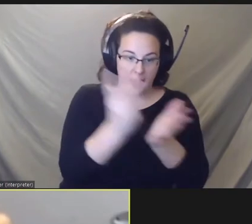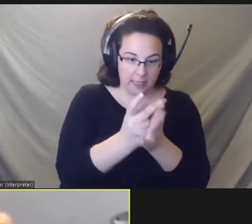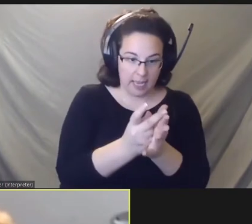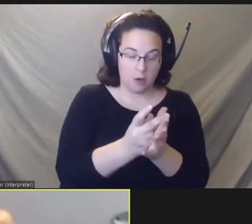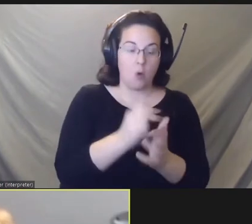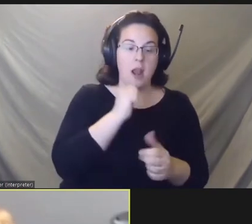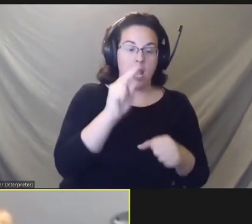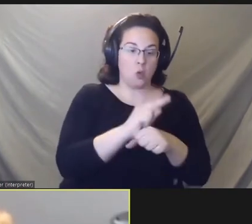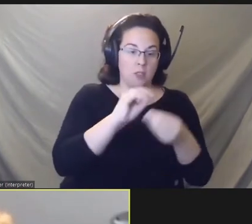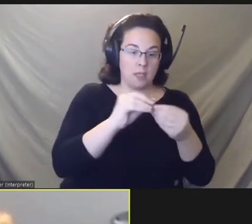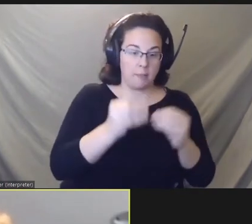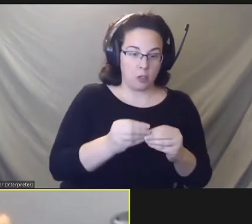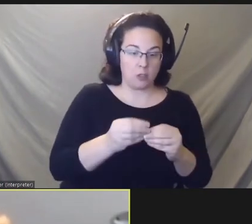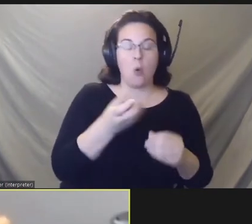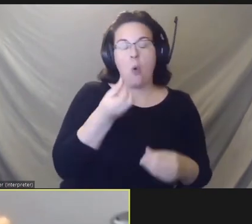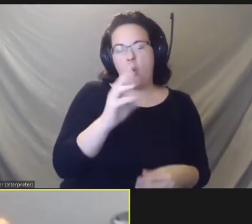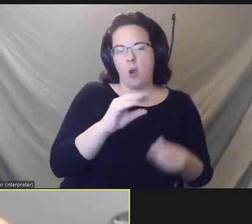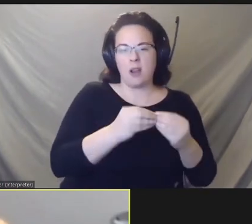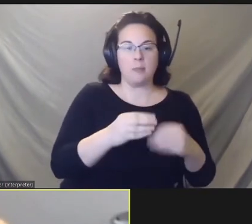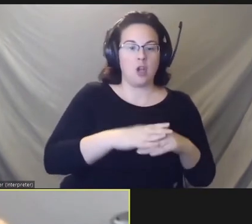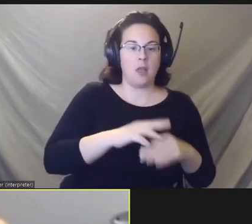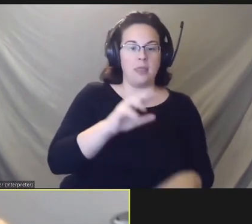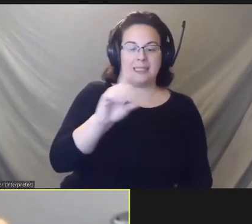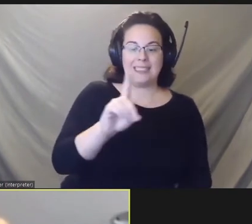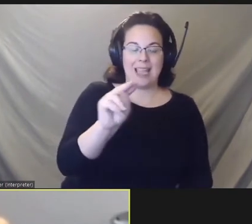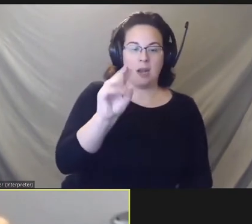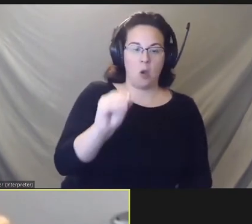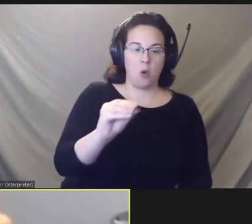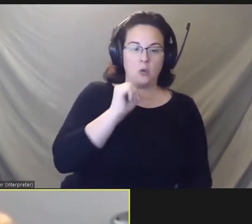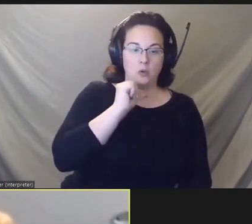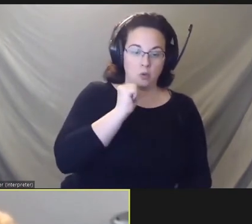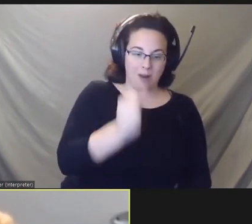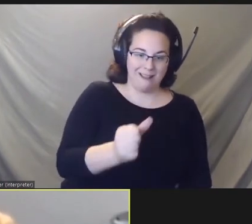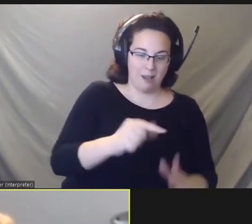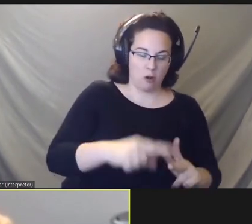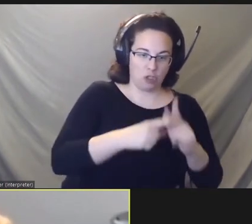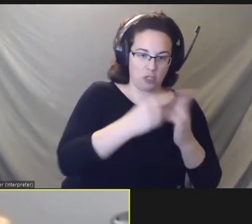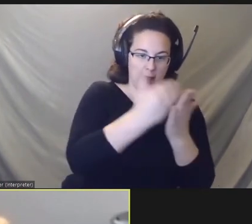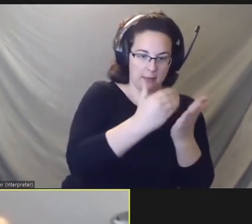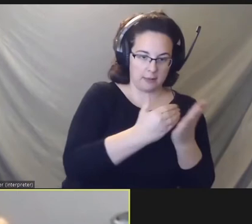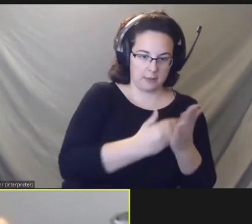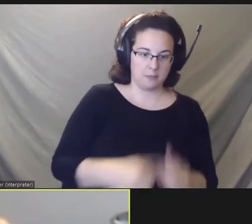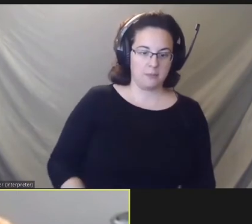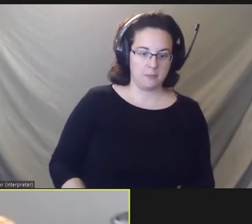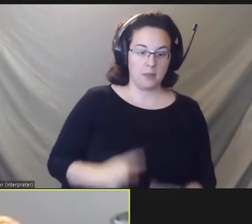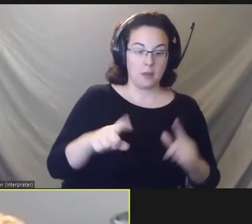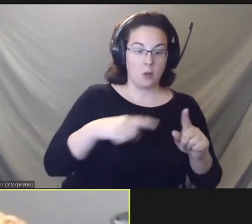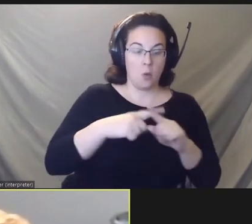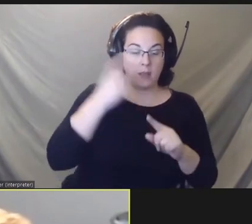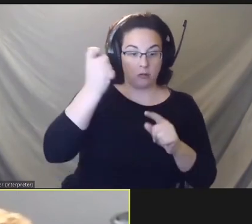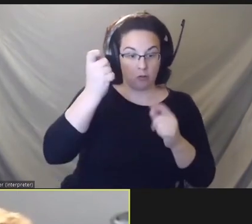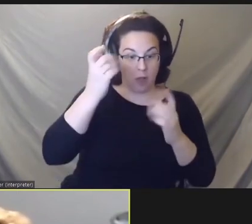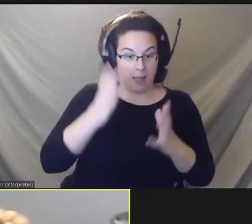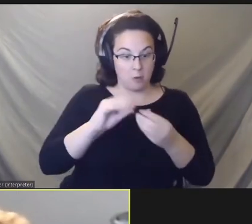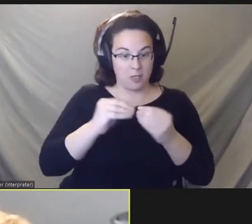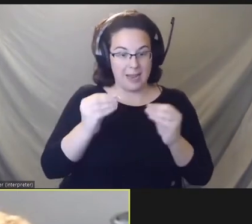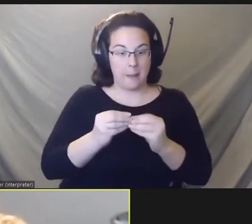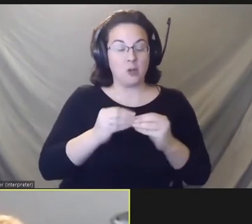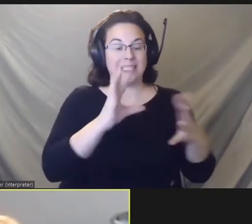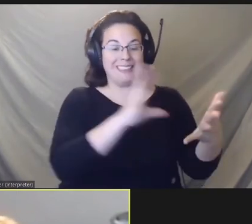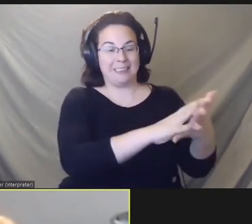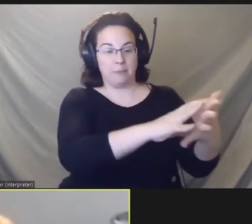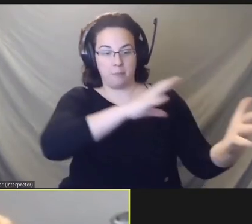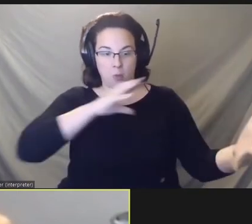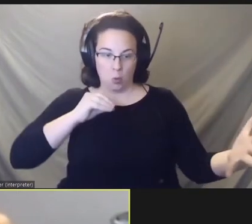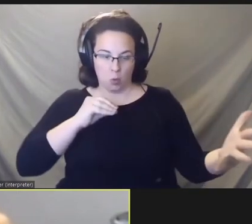on the DNO, or do not originate list. When the subscriber's number is spoofed by a robocaller without the